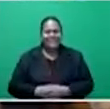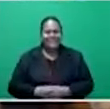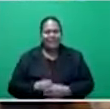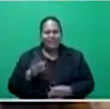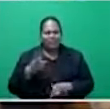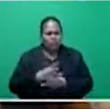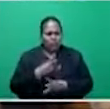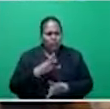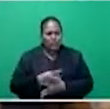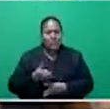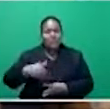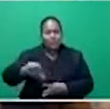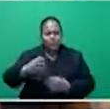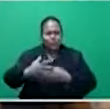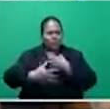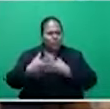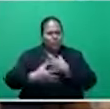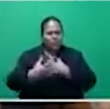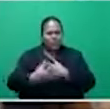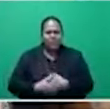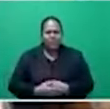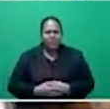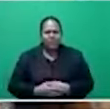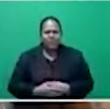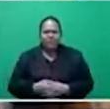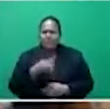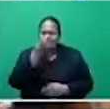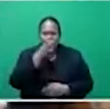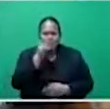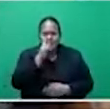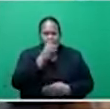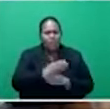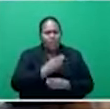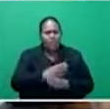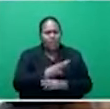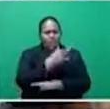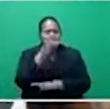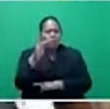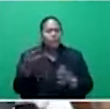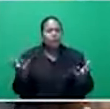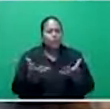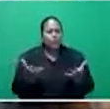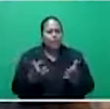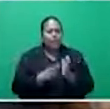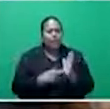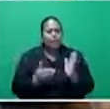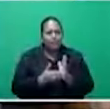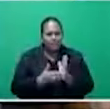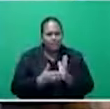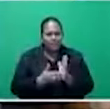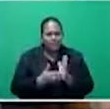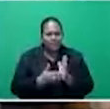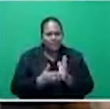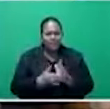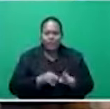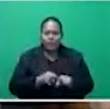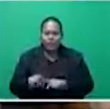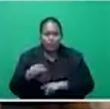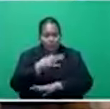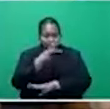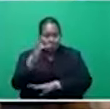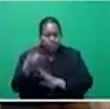chainsaws, nurseries. There's a huge shortage of people to work in the forests in New Zealand. Because as you know, Mr. Speaker, sir, a lot of the forests in